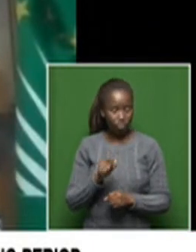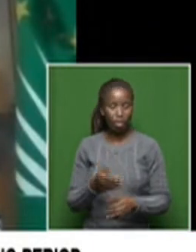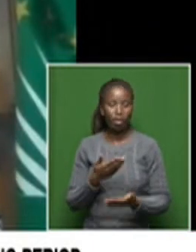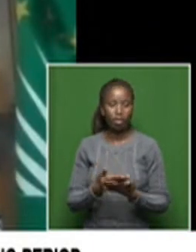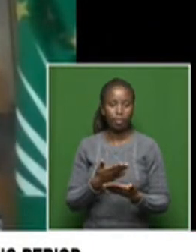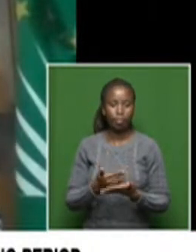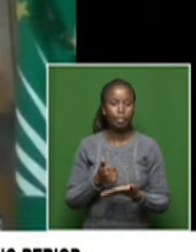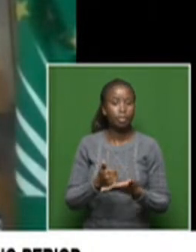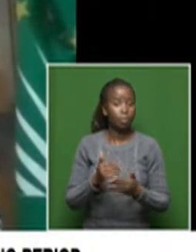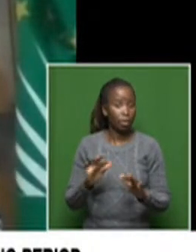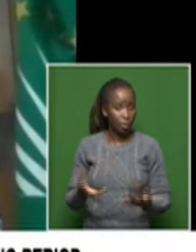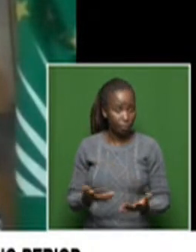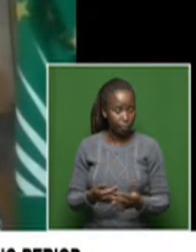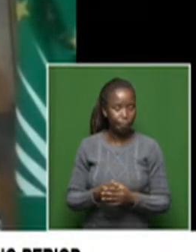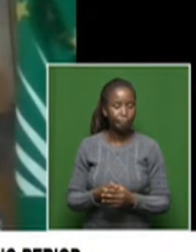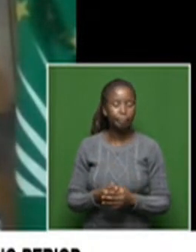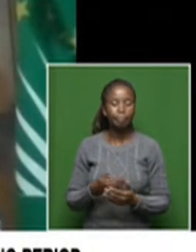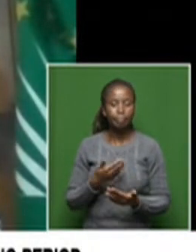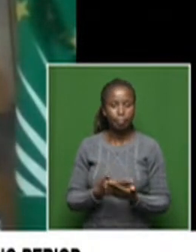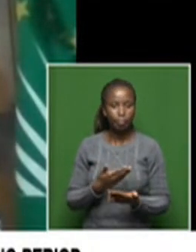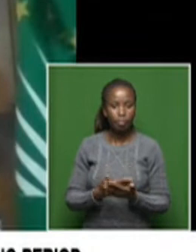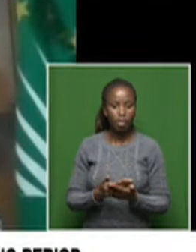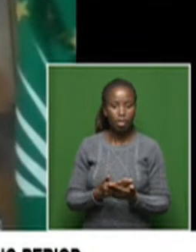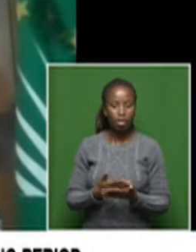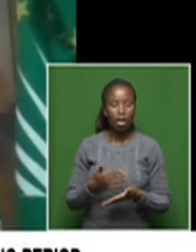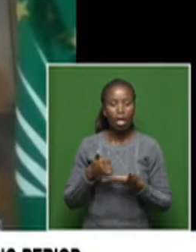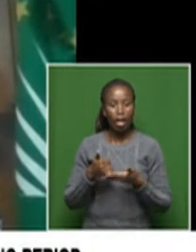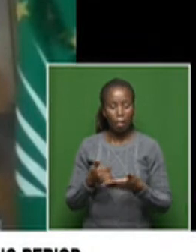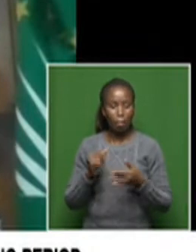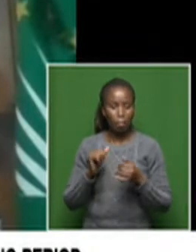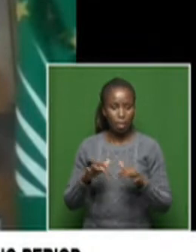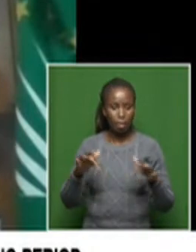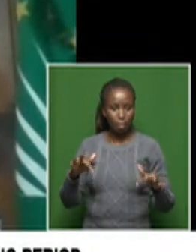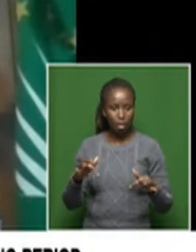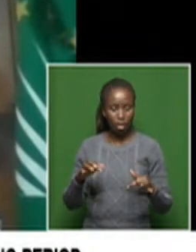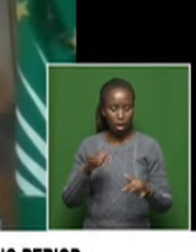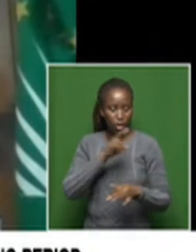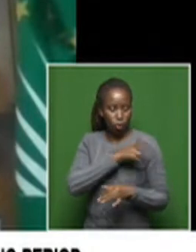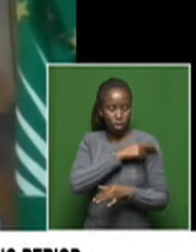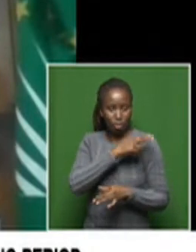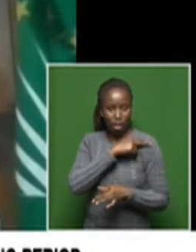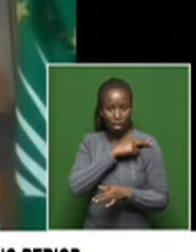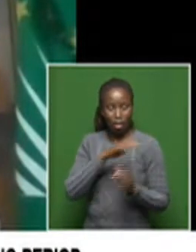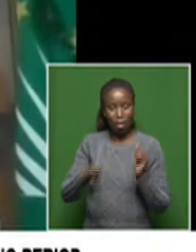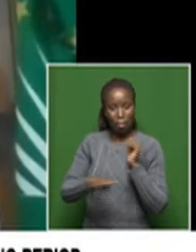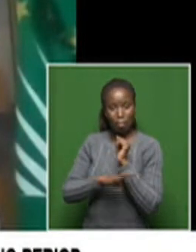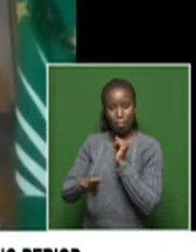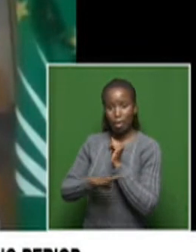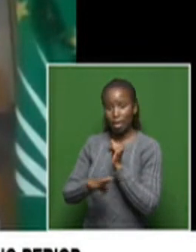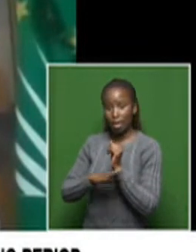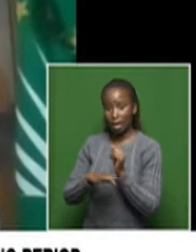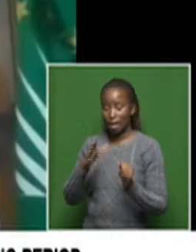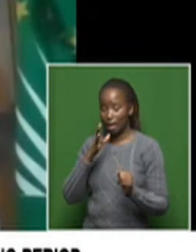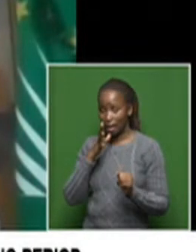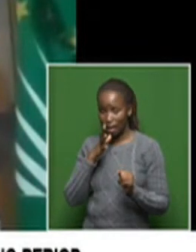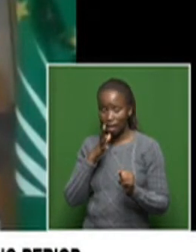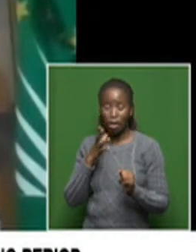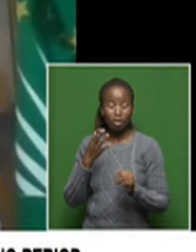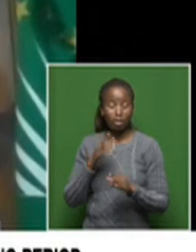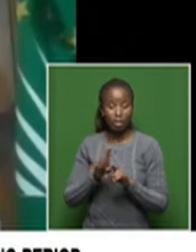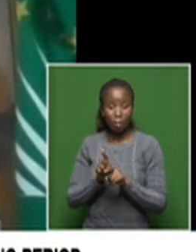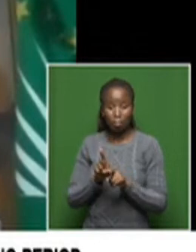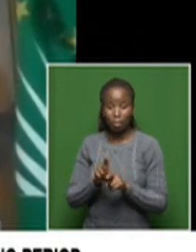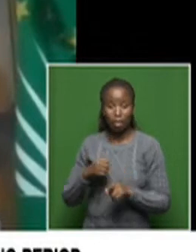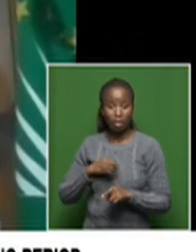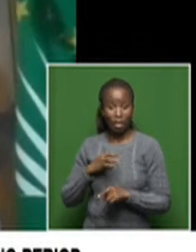be able to release the capacity of the beds that have been held because there were no human capital. So they